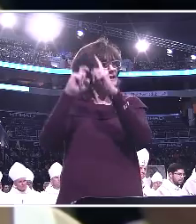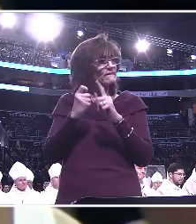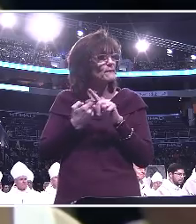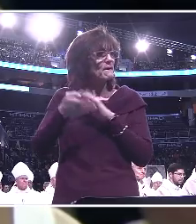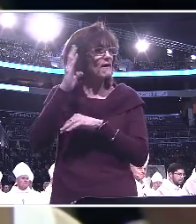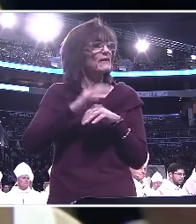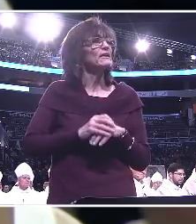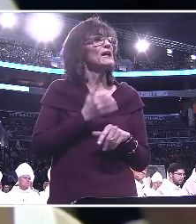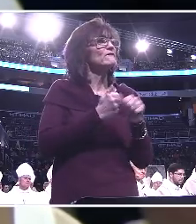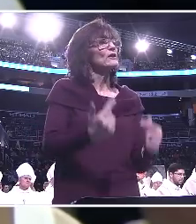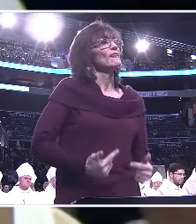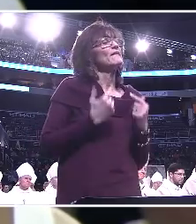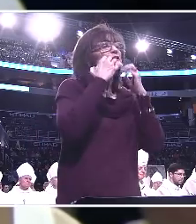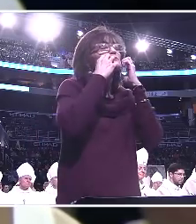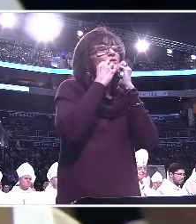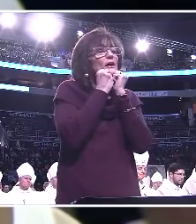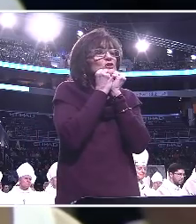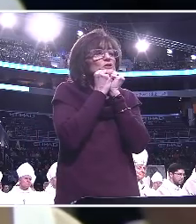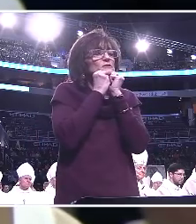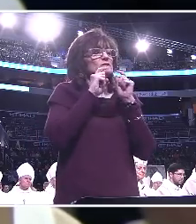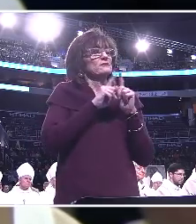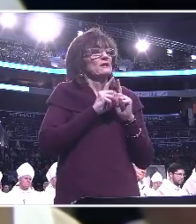life is precious and valuable.